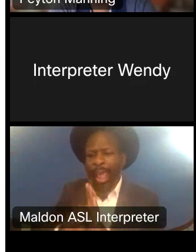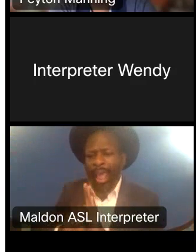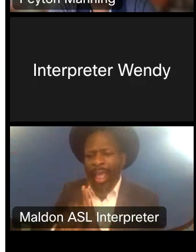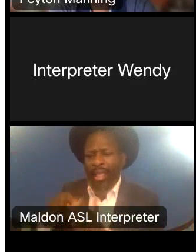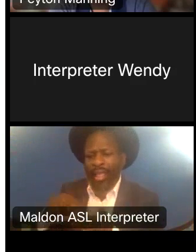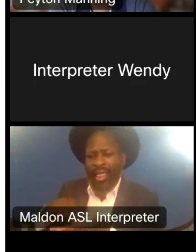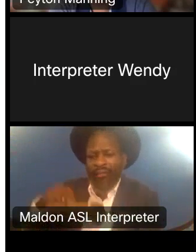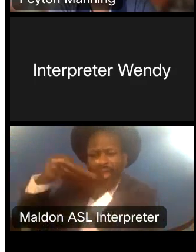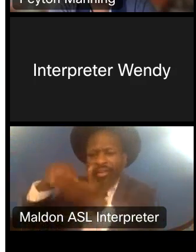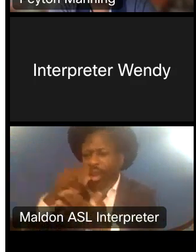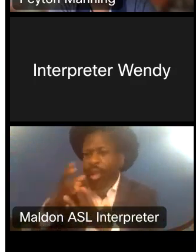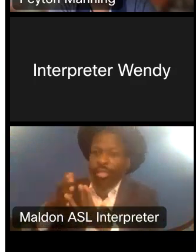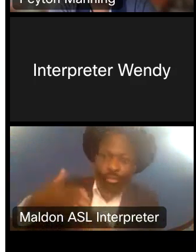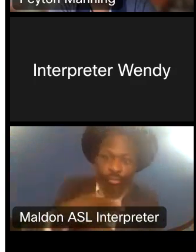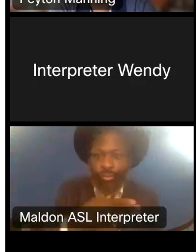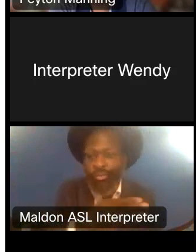building, through